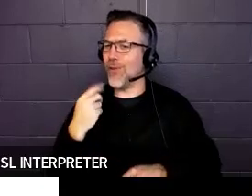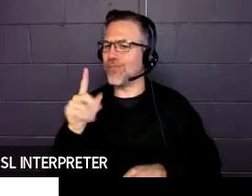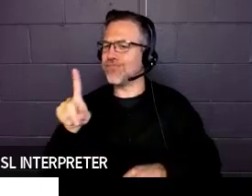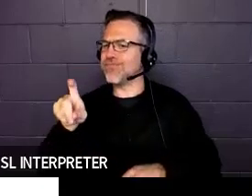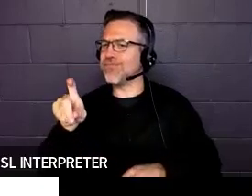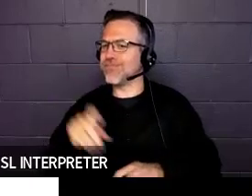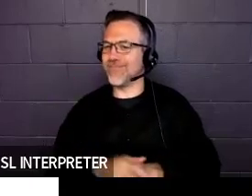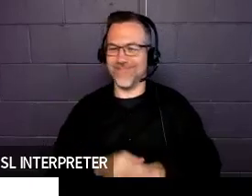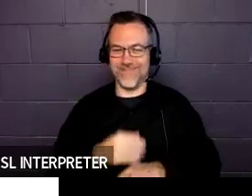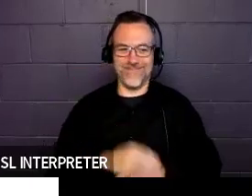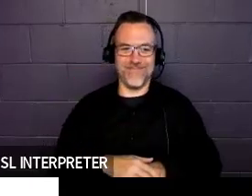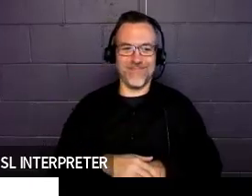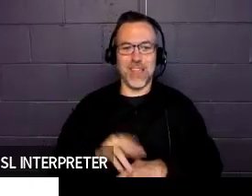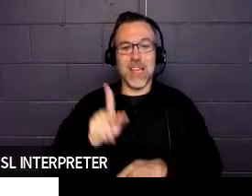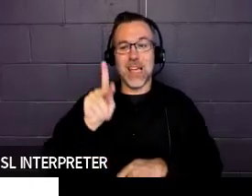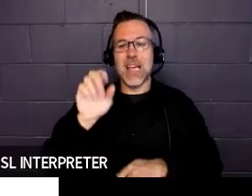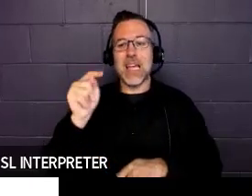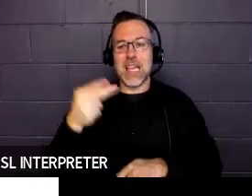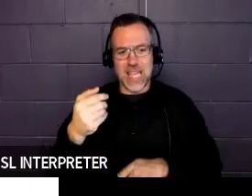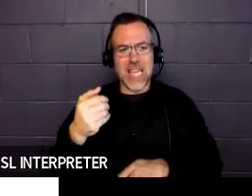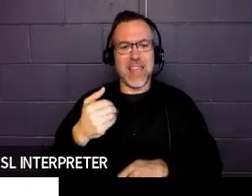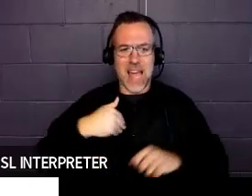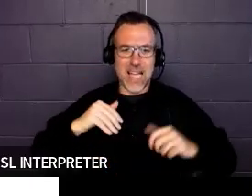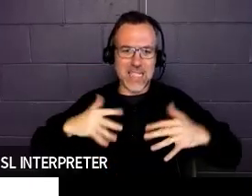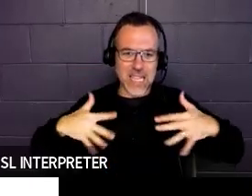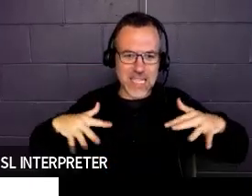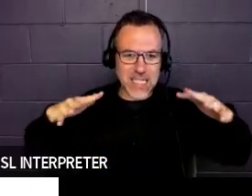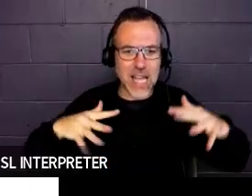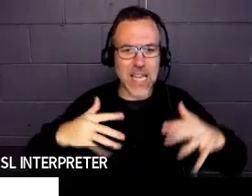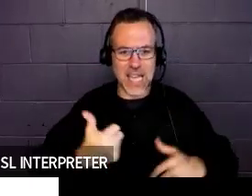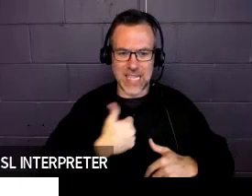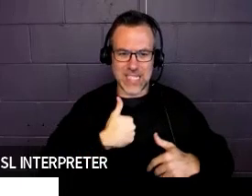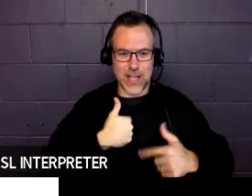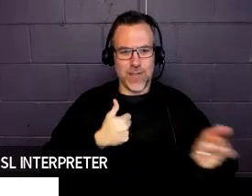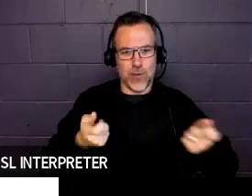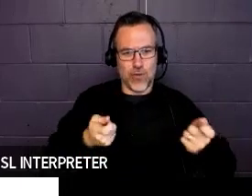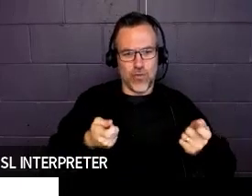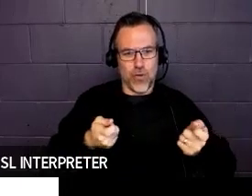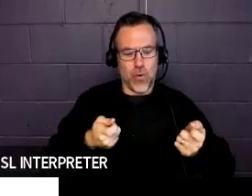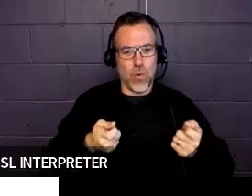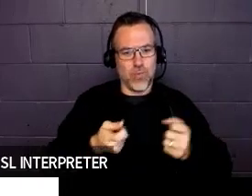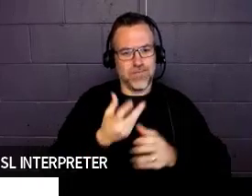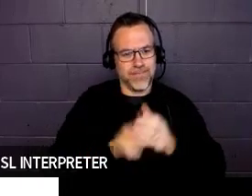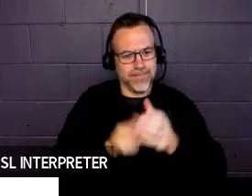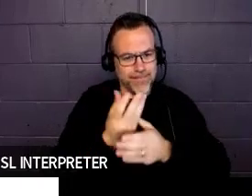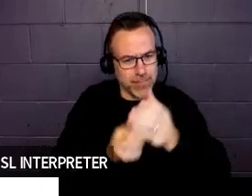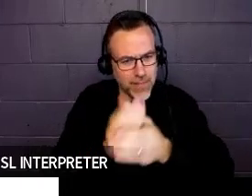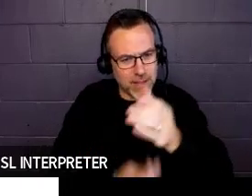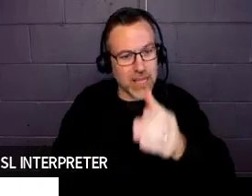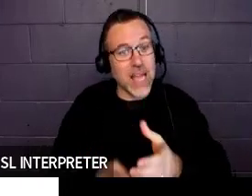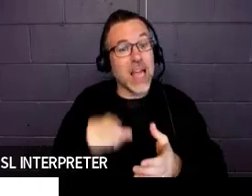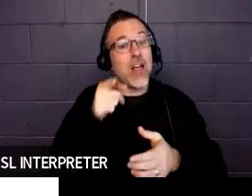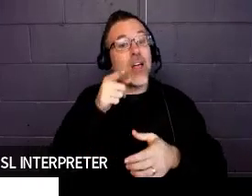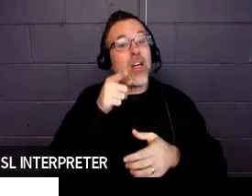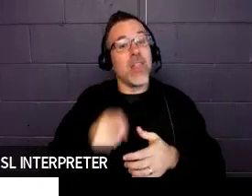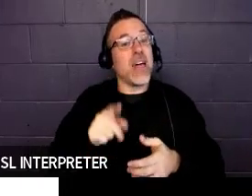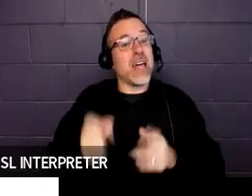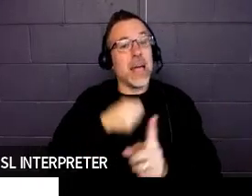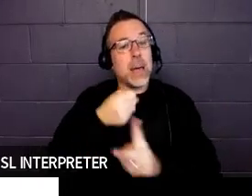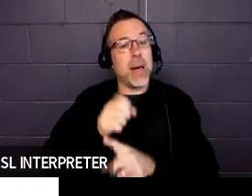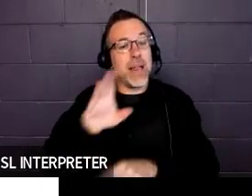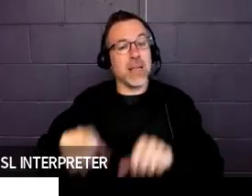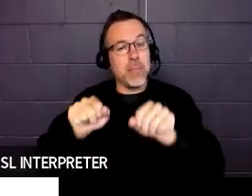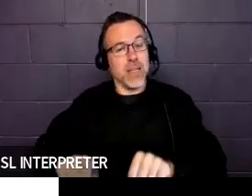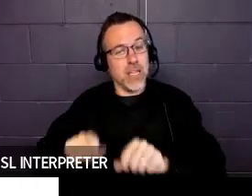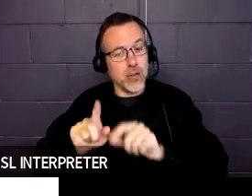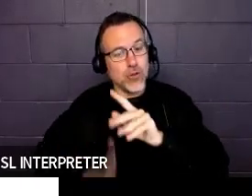Okay, so instead, Keith has anxiety and self-regulation deficits. These deficits impact his ability to attend school and